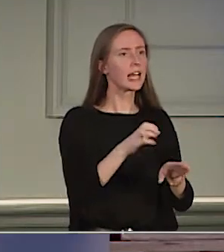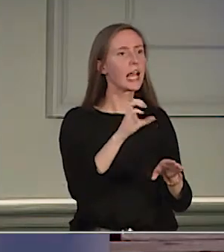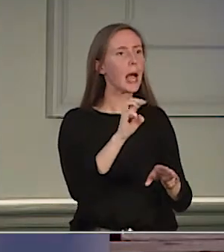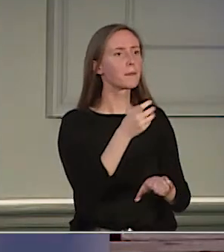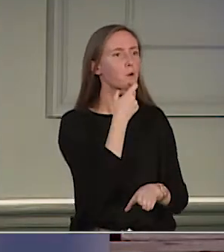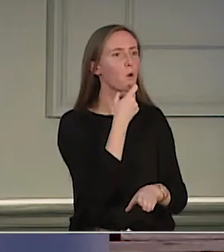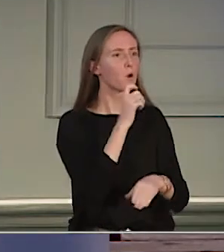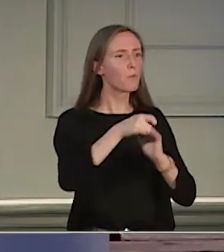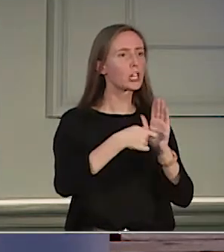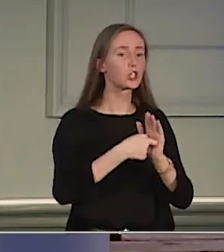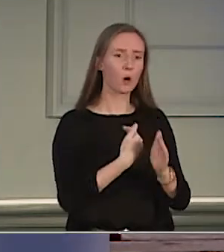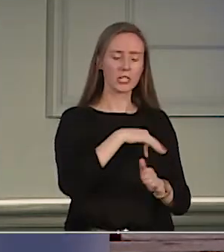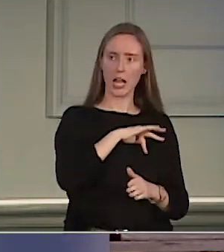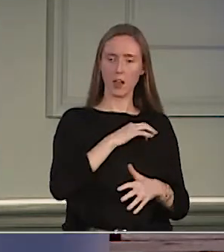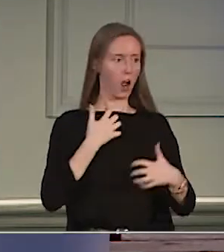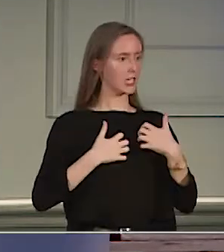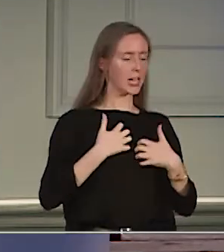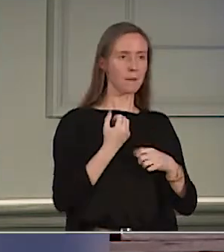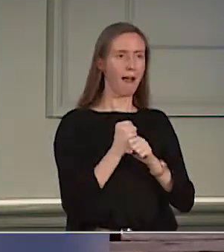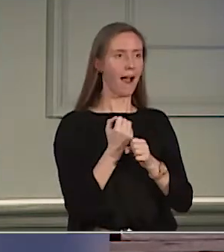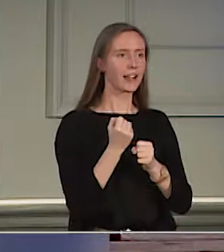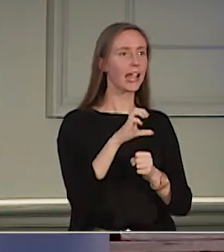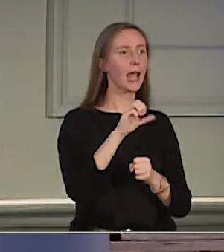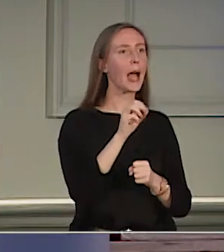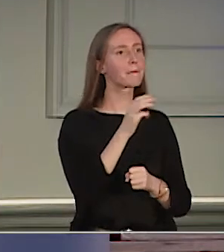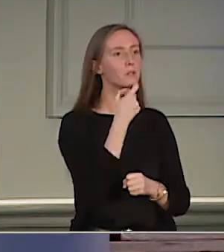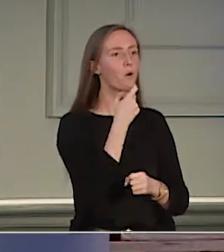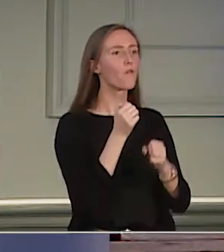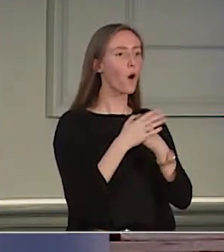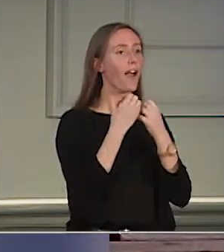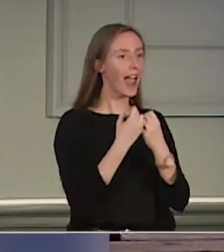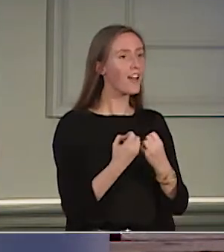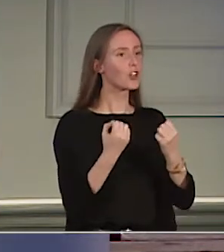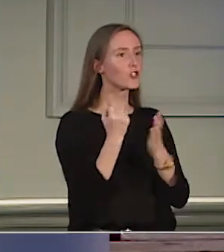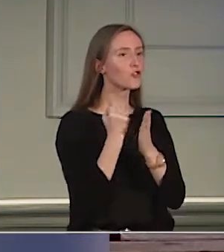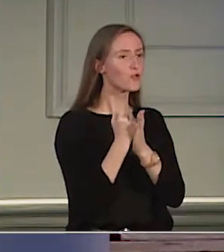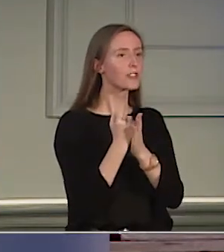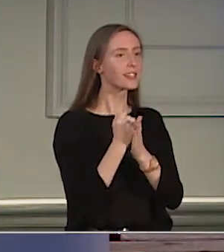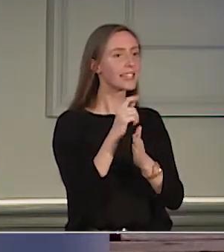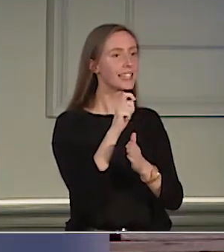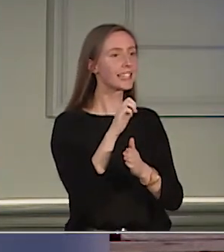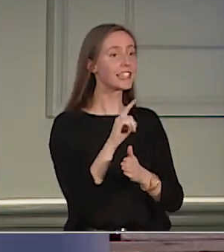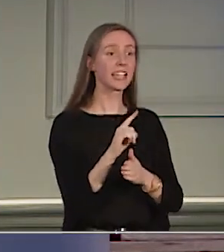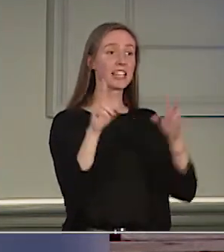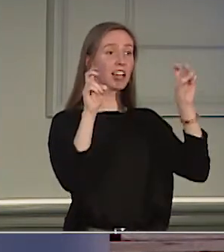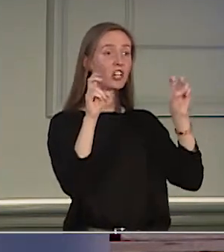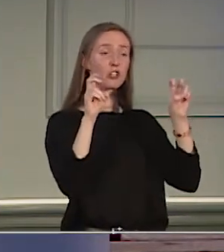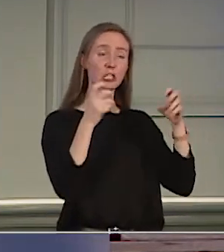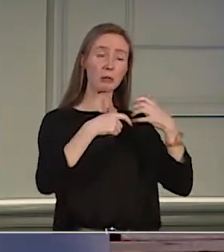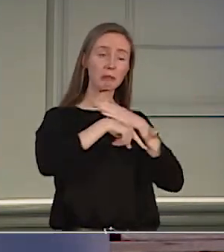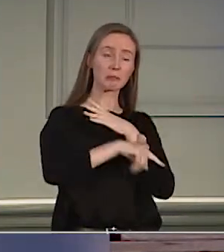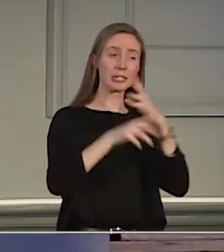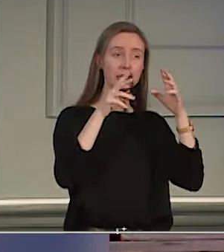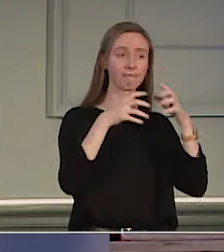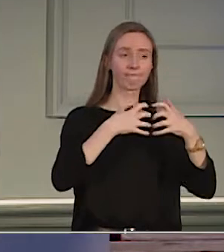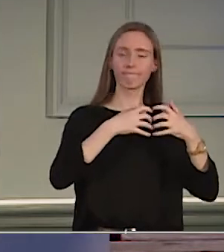excited about having a Capstone for every single student in Trinity. So what is it? Definition. The definition is quite technical, but it has to